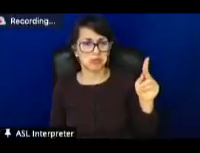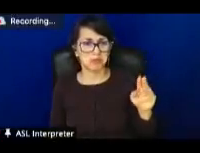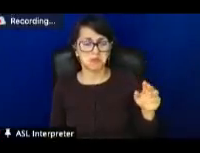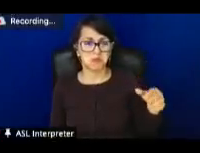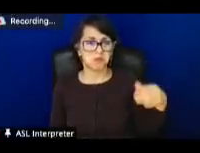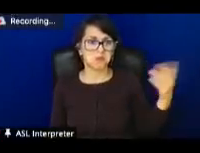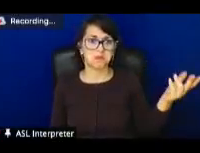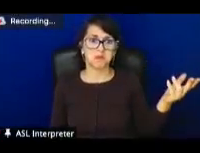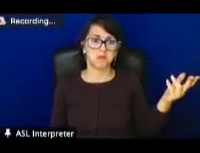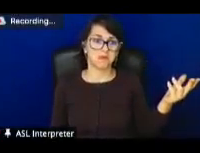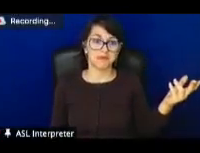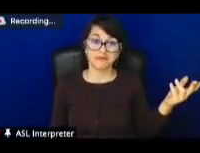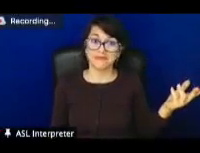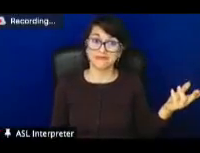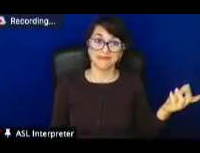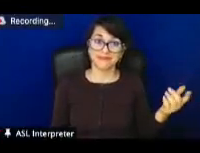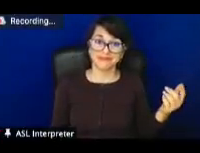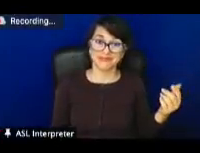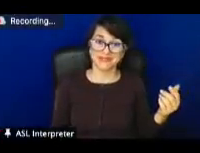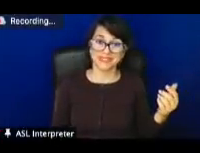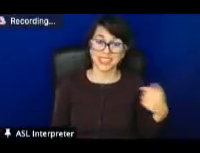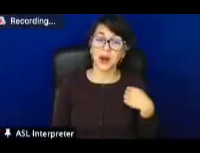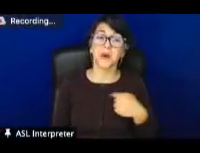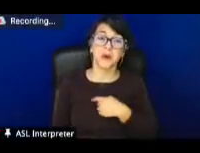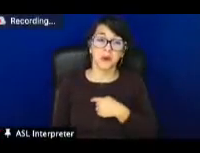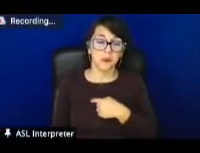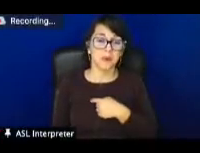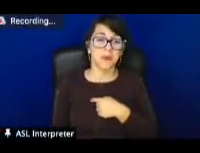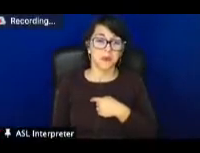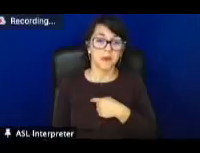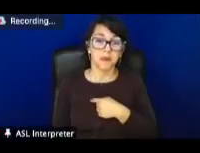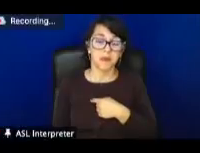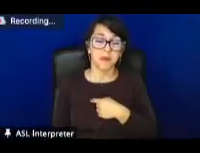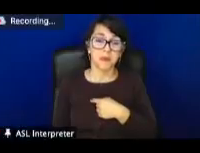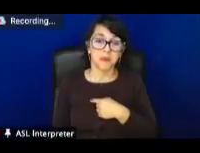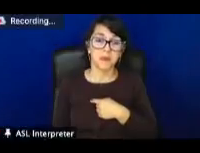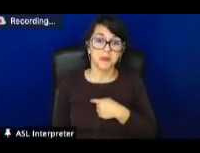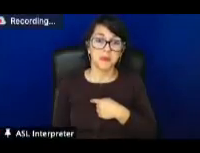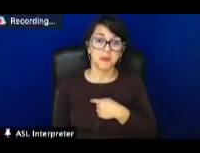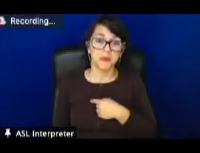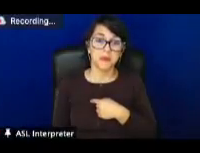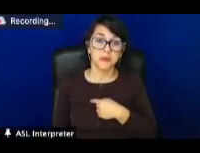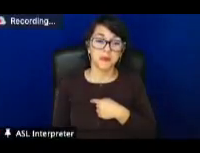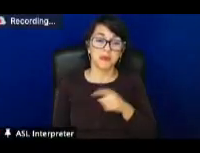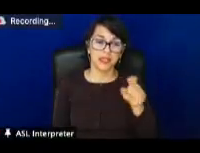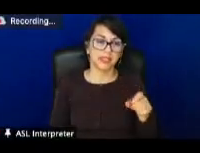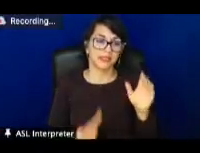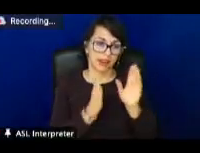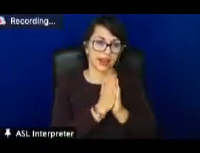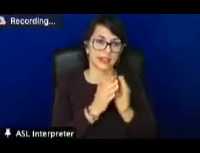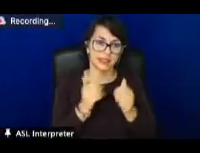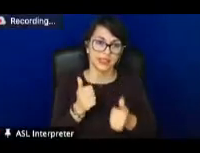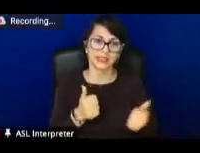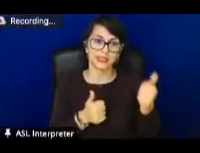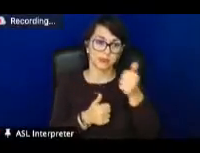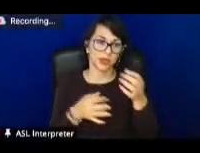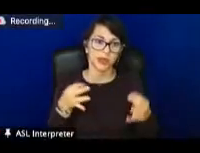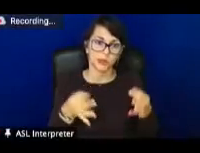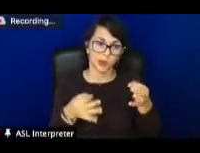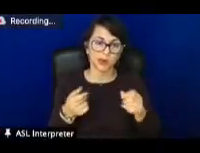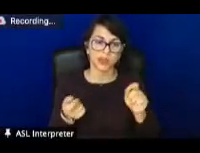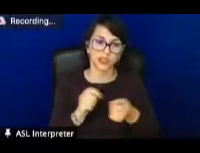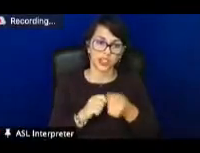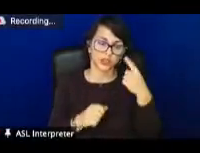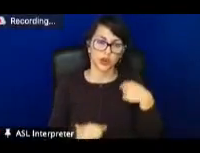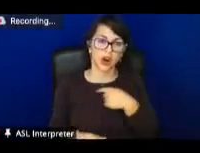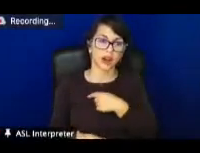actually, though, we're asking the Supreme Court to change that for us. So if we don't put an agenda up on